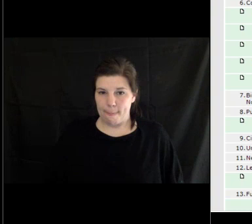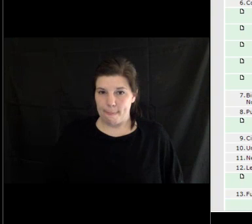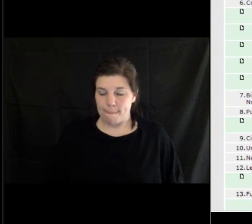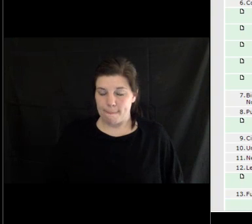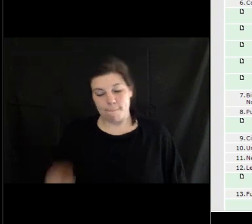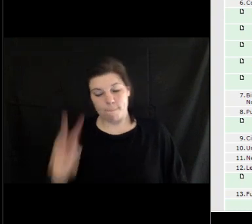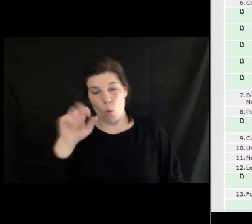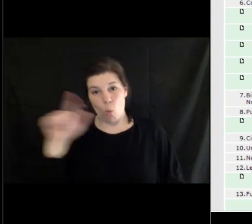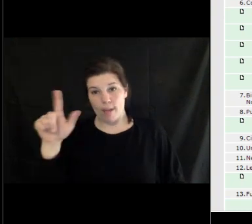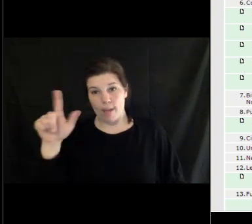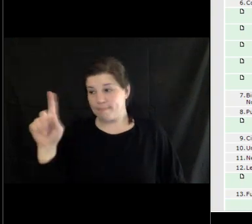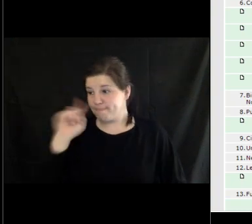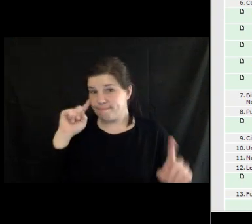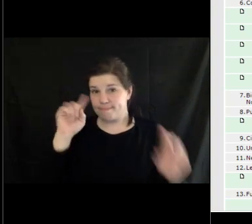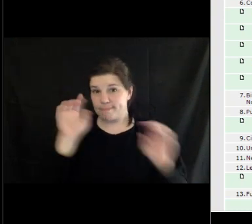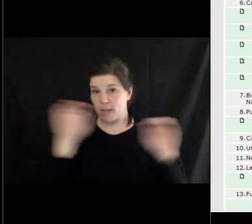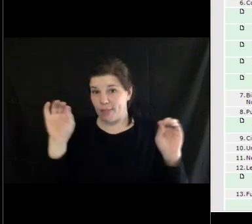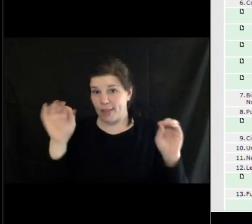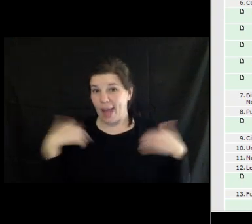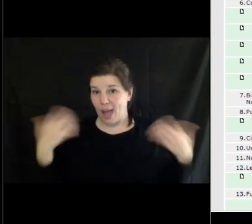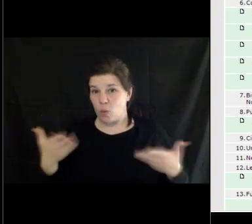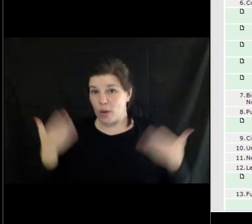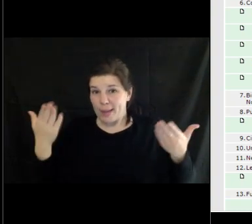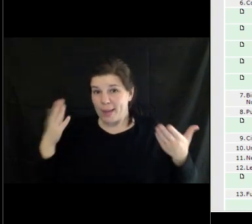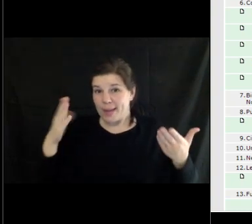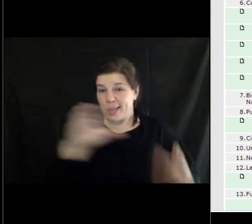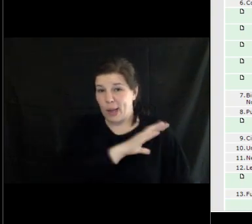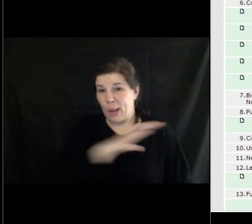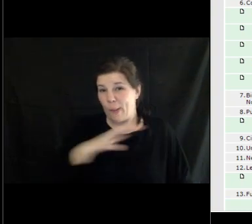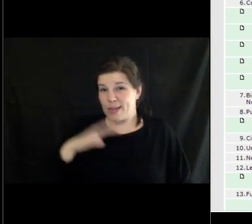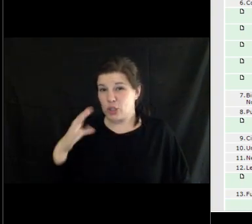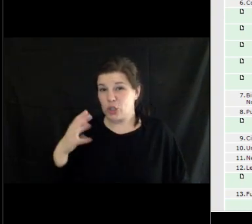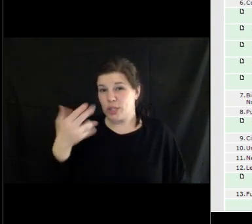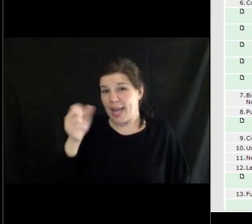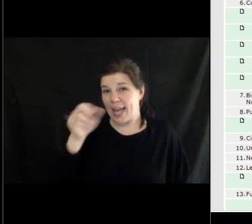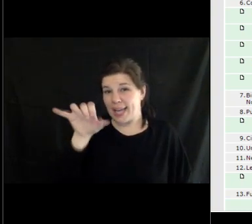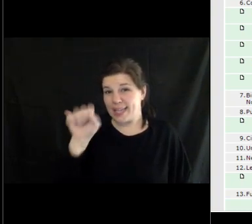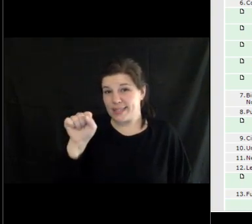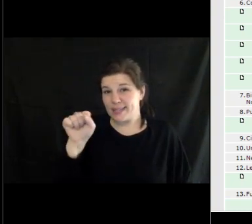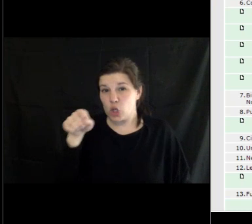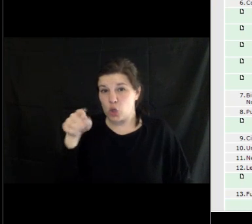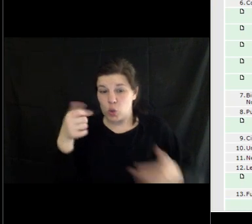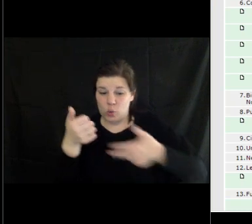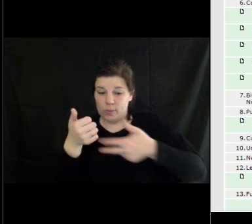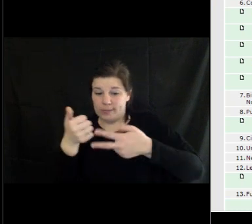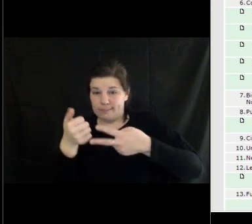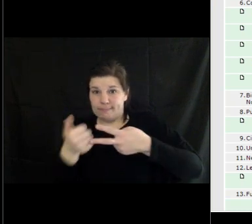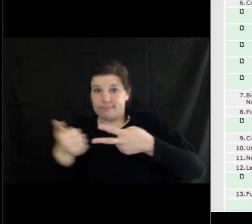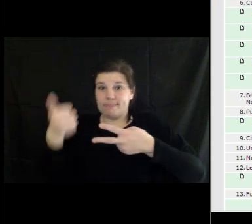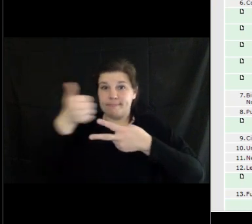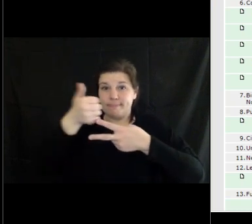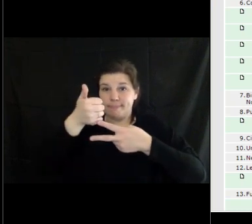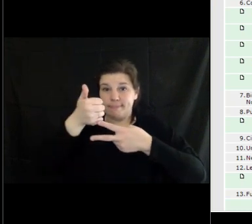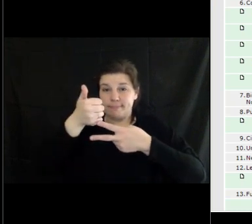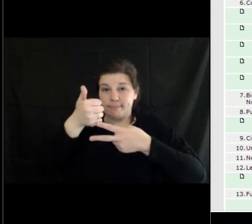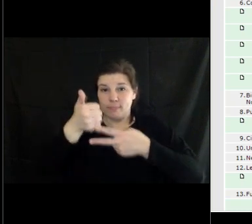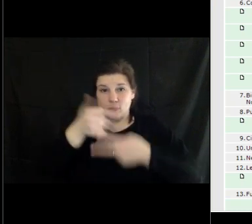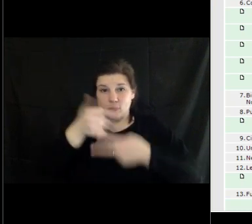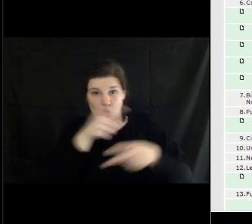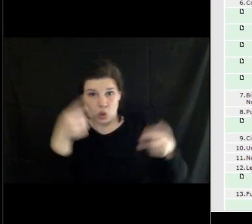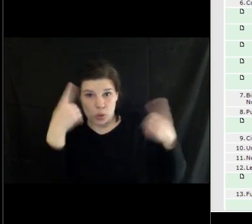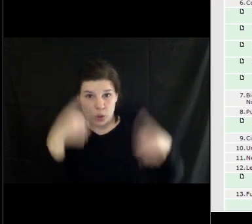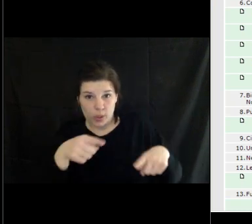Well, hearing none, I would recommend that Commissioner Hay, since you served as alternate, that you step up. Would that be something that you would be agreeable to? All